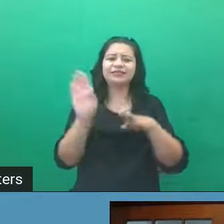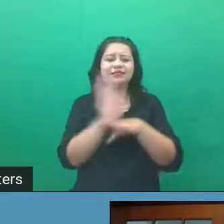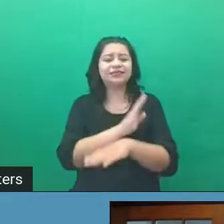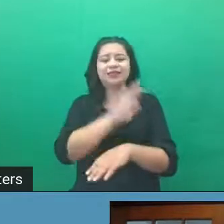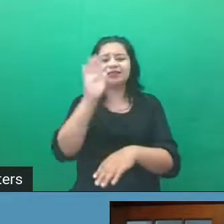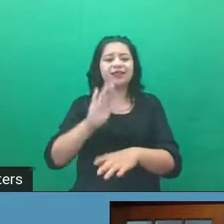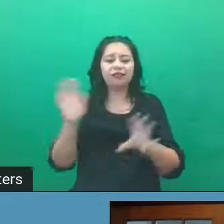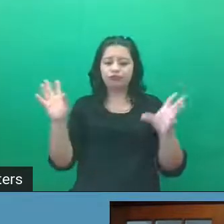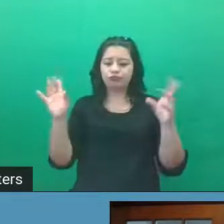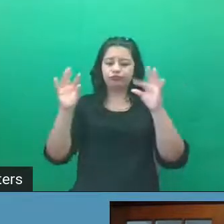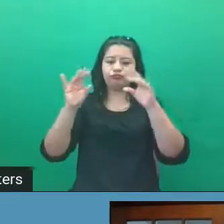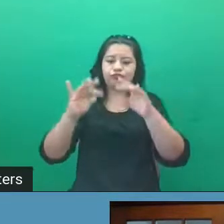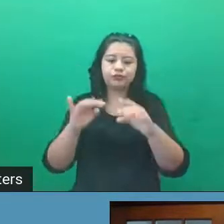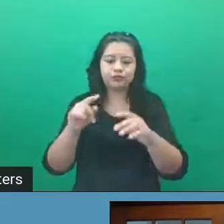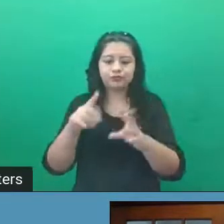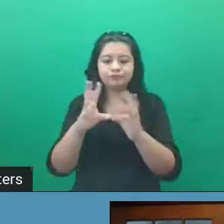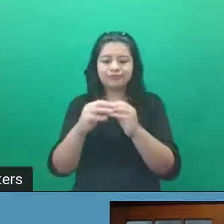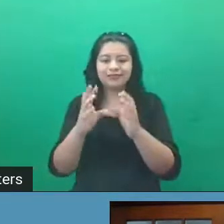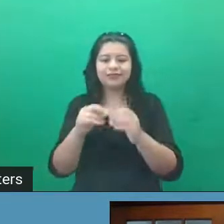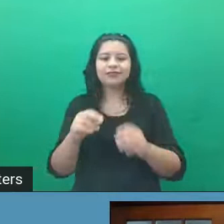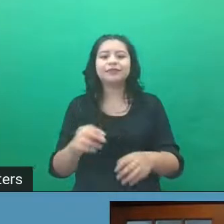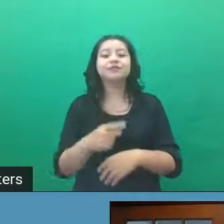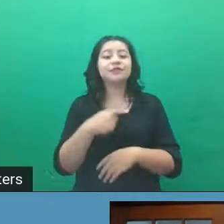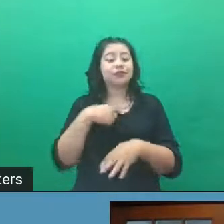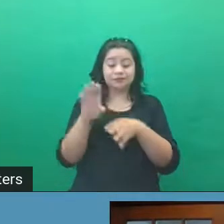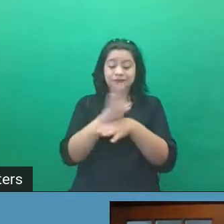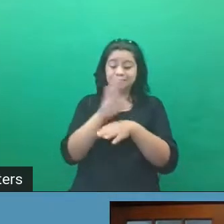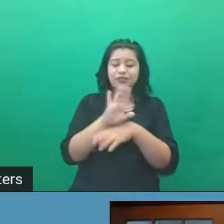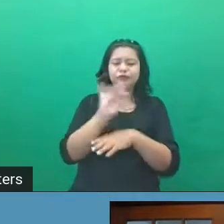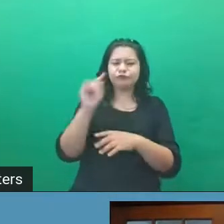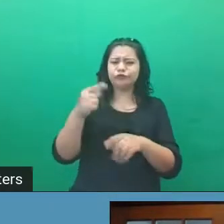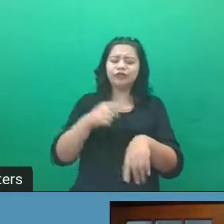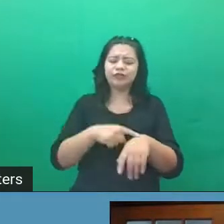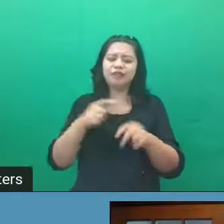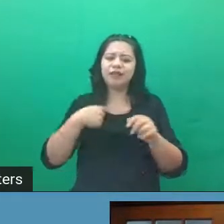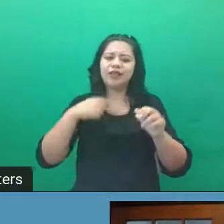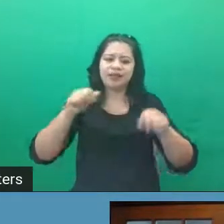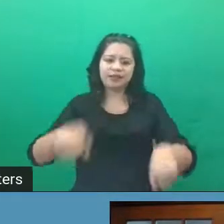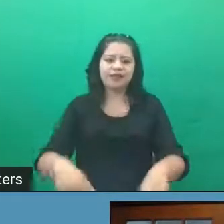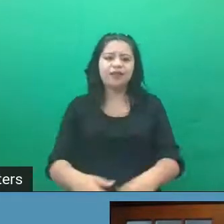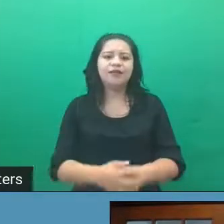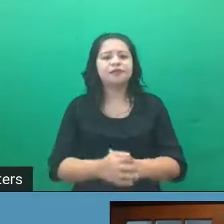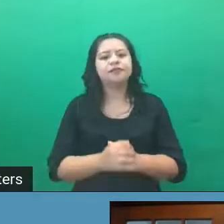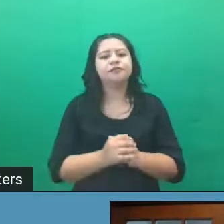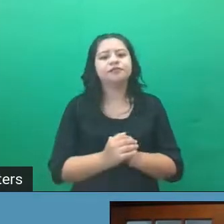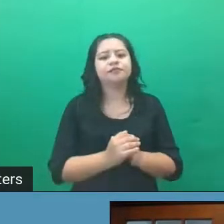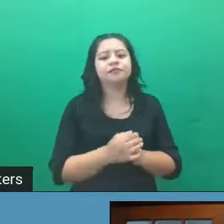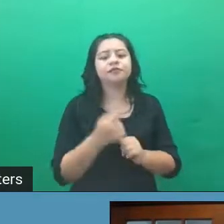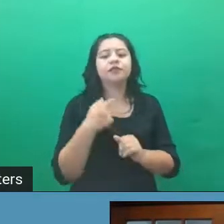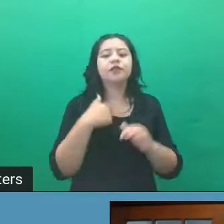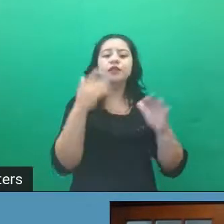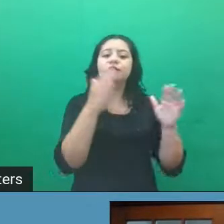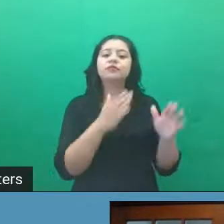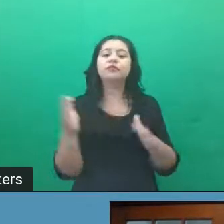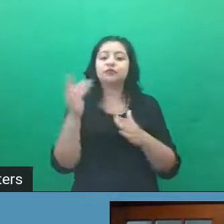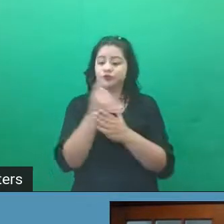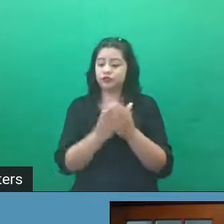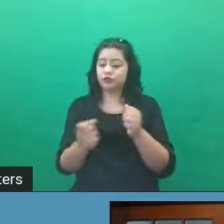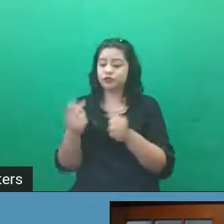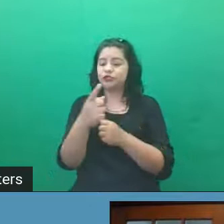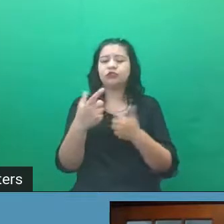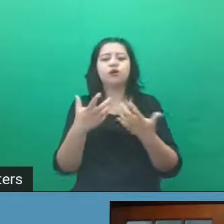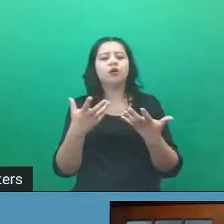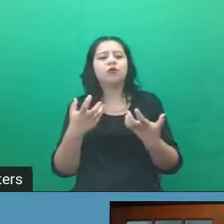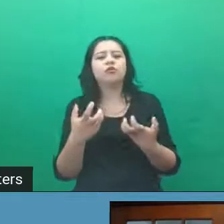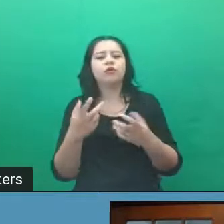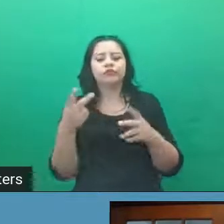an annual meeting because I just can't get there. This is the first time I could. So as I'm planning for next year, I want